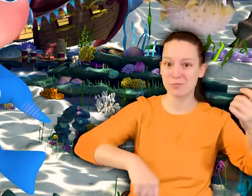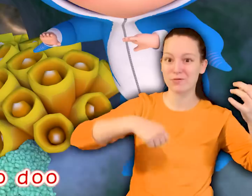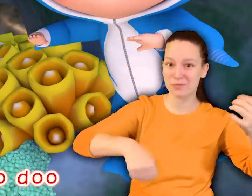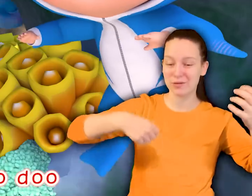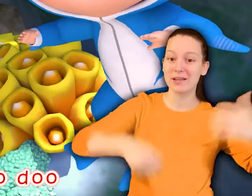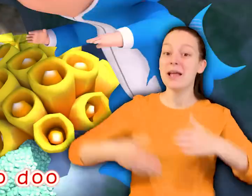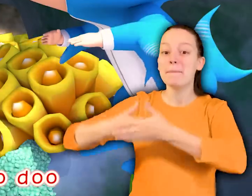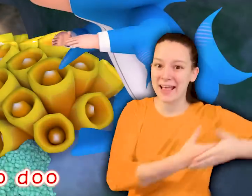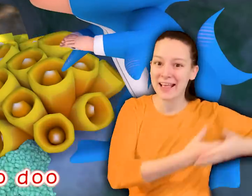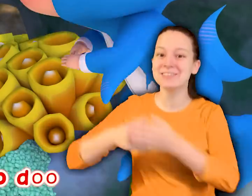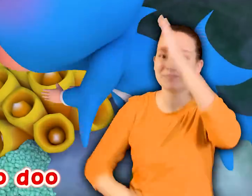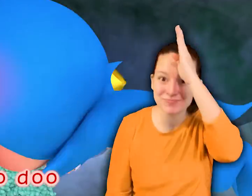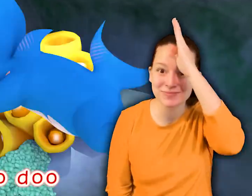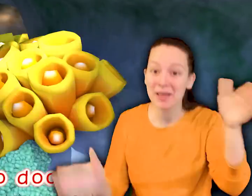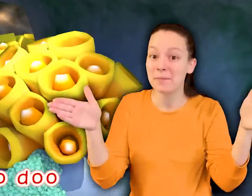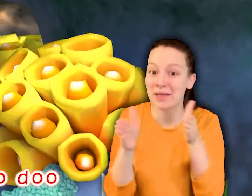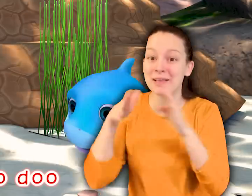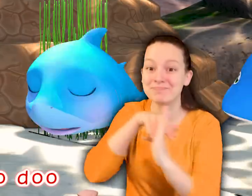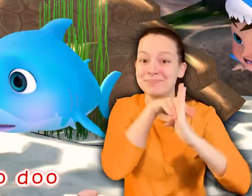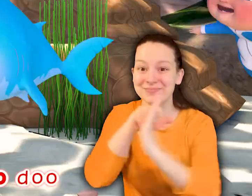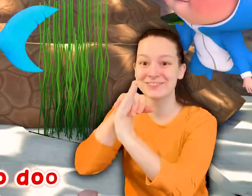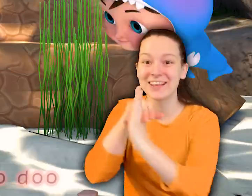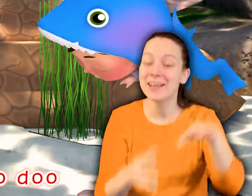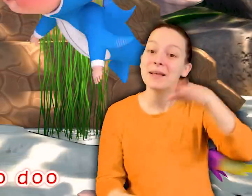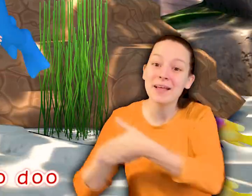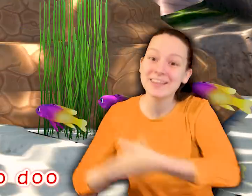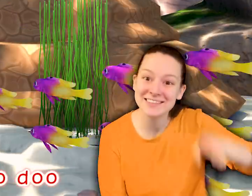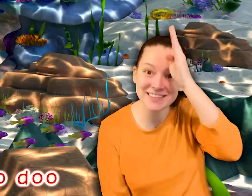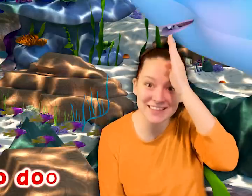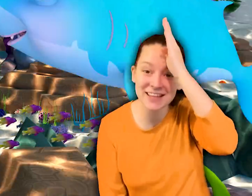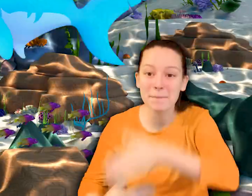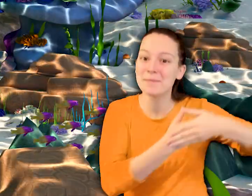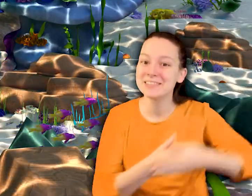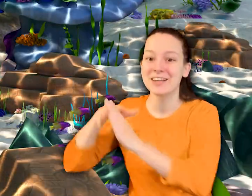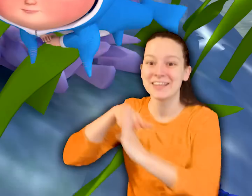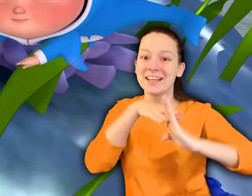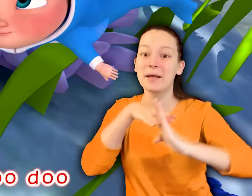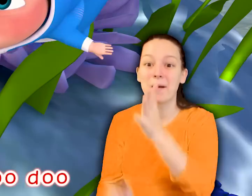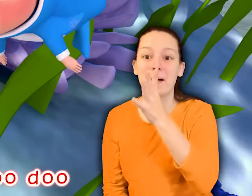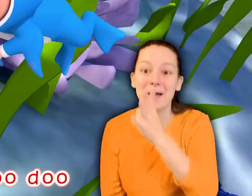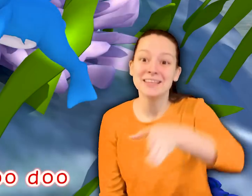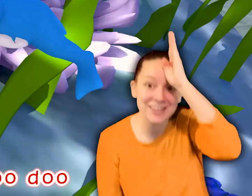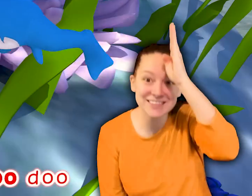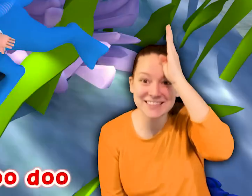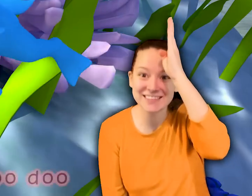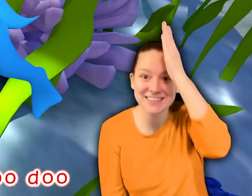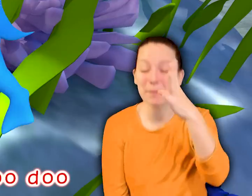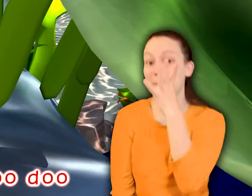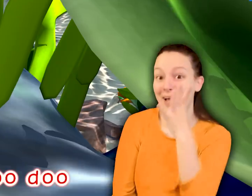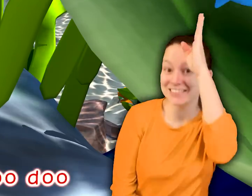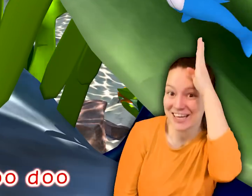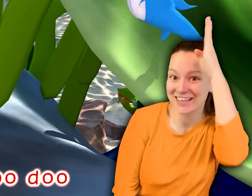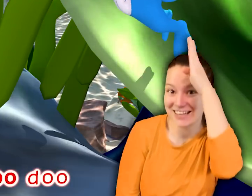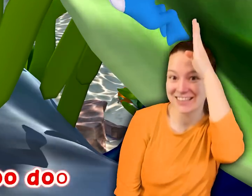ready baby shark doo do baby shark do do do baby shark do do do do baby shark mommy shark do do